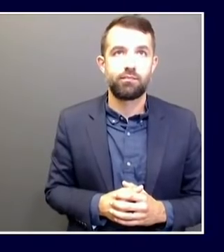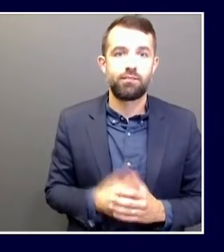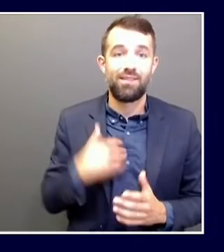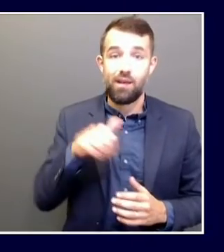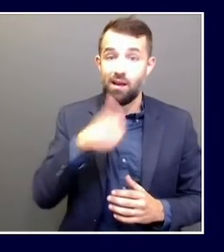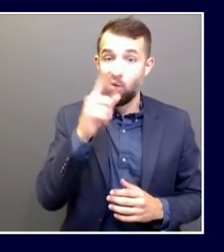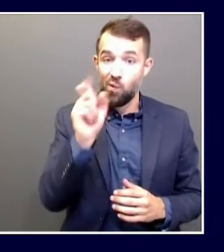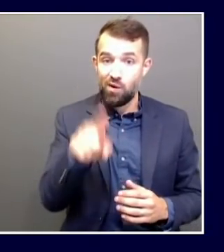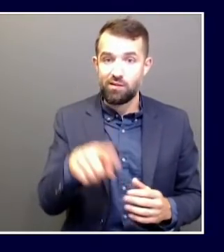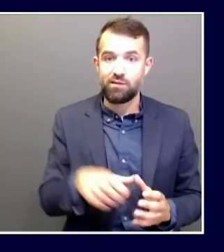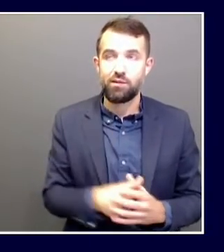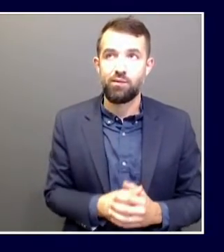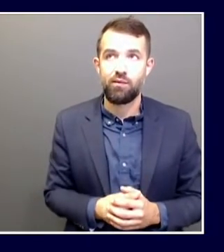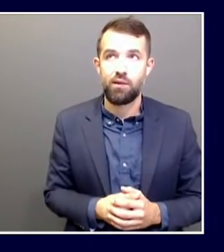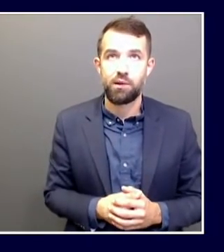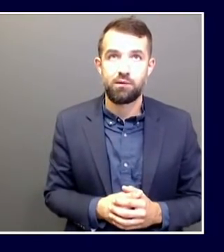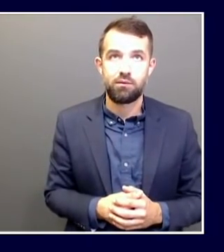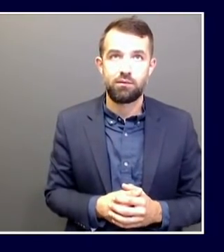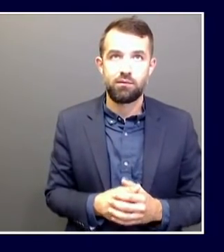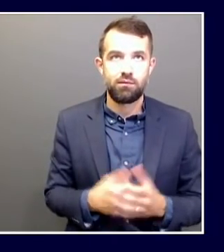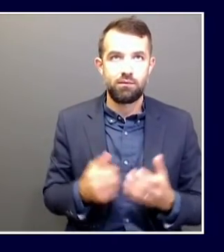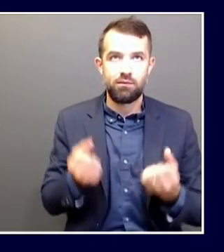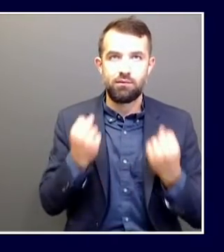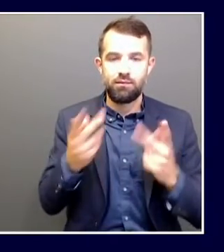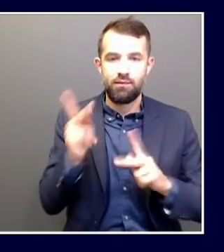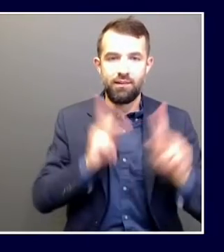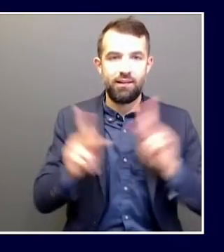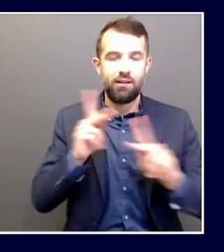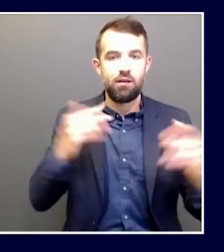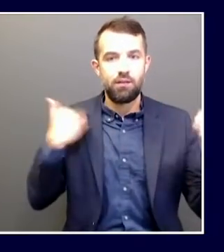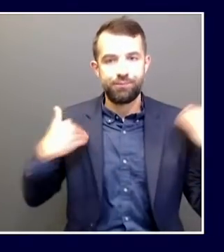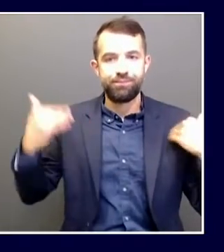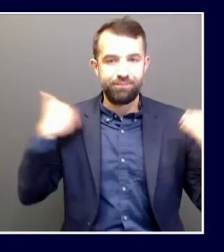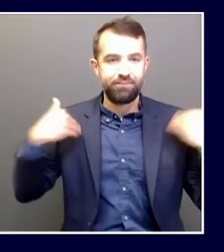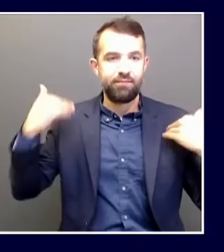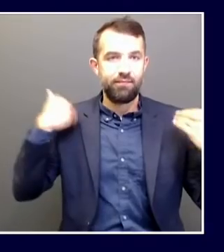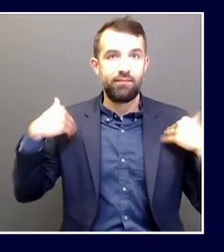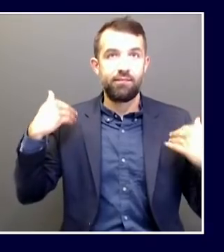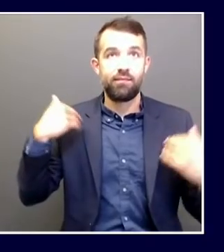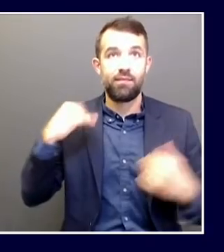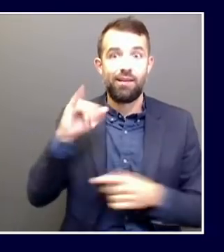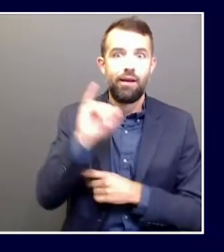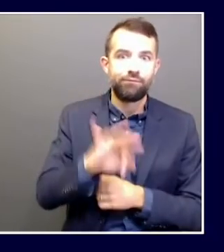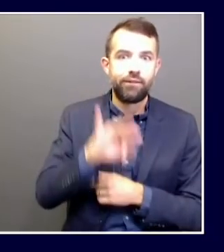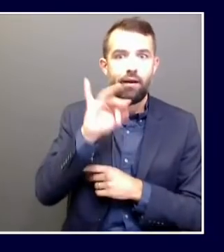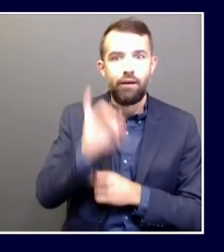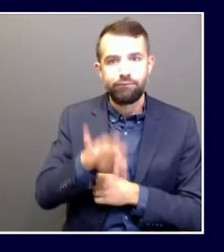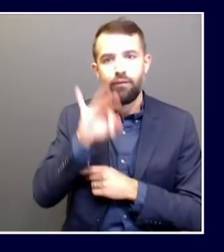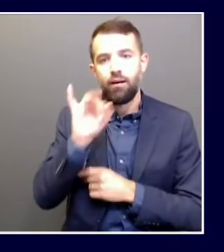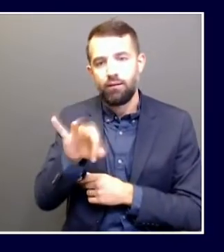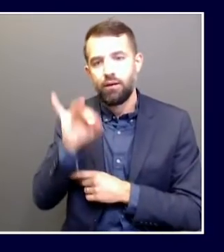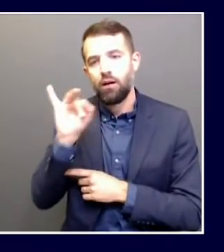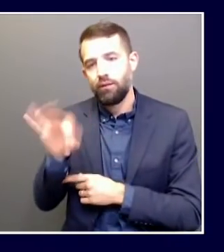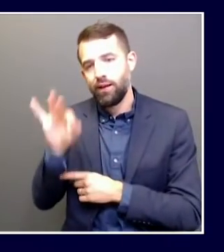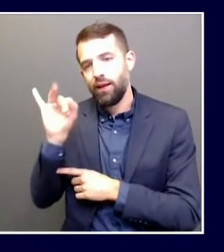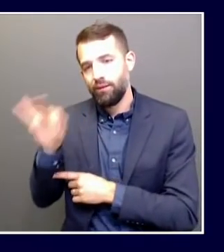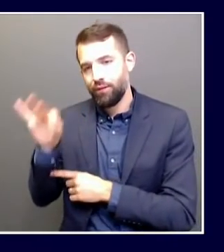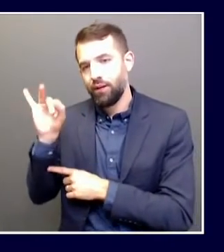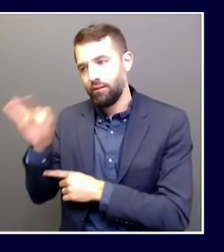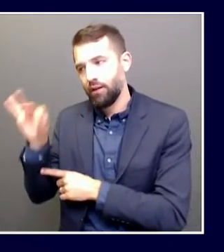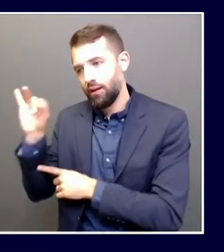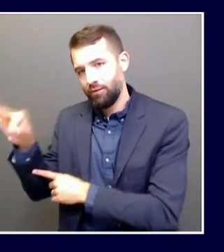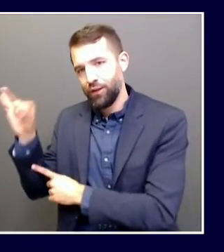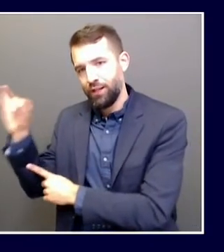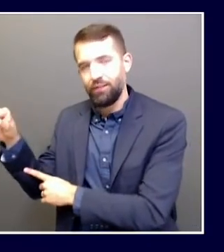asking us sort of I don't know if it's a hypothetical or a situational question, but one thing we're seeing a lot, and I'll try